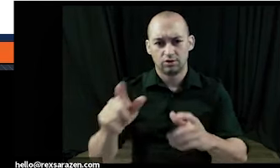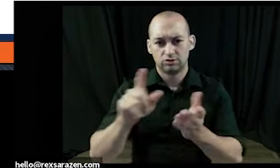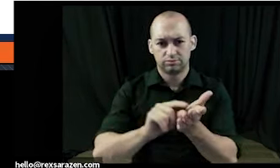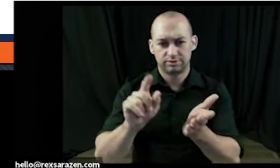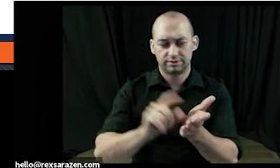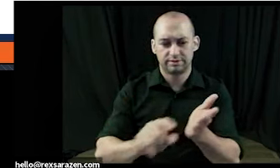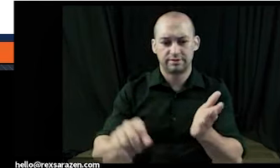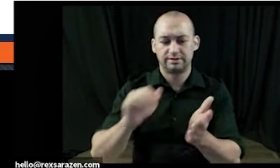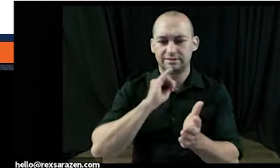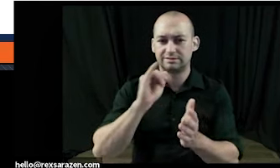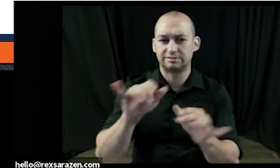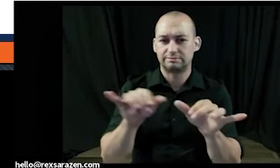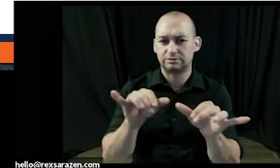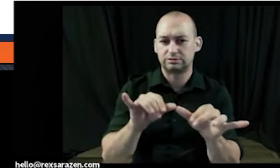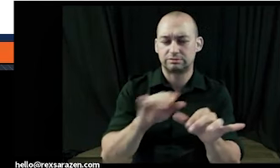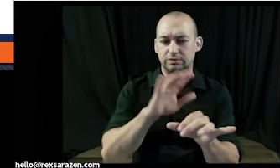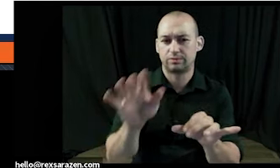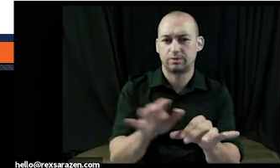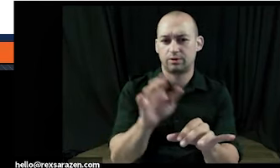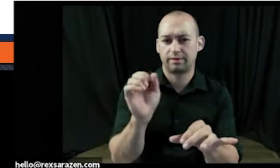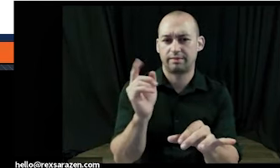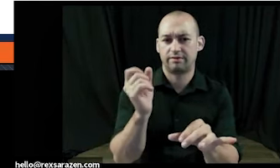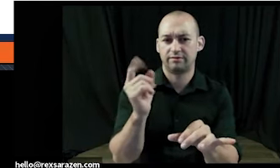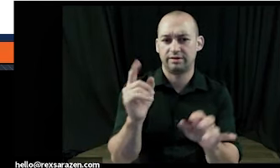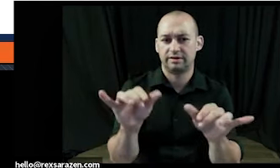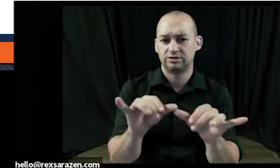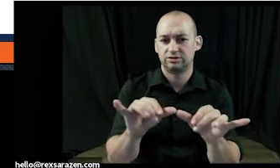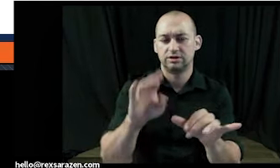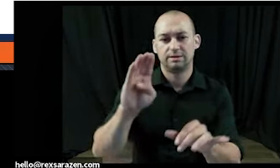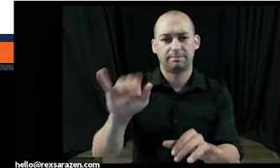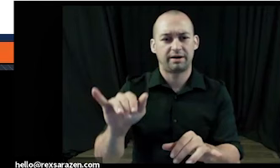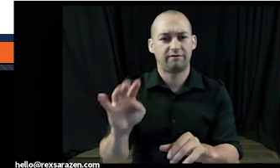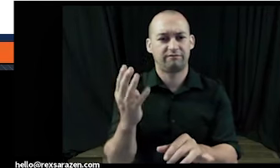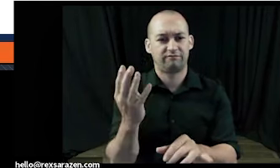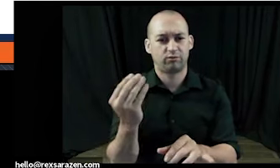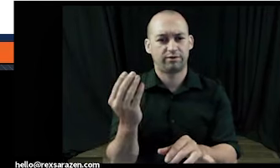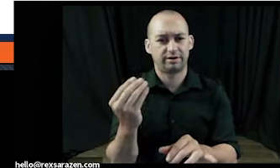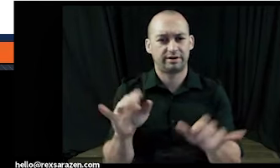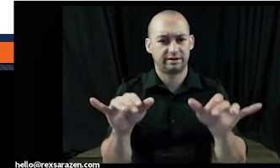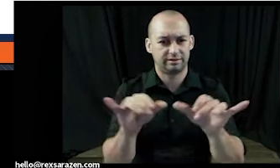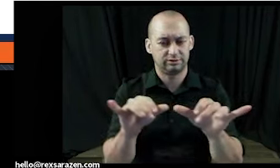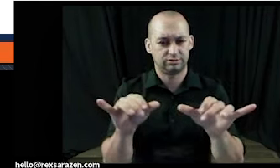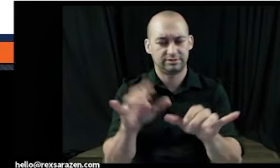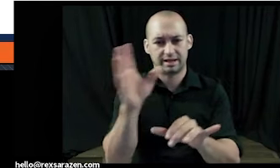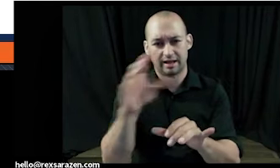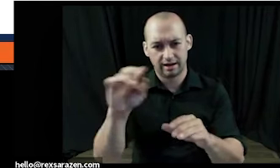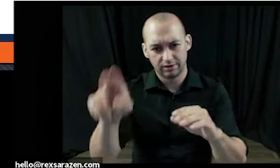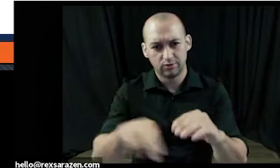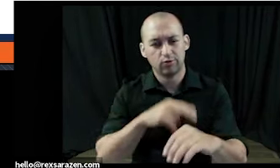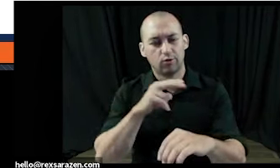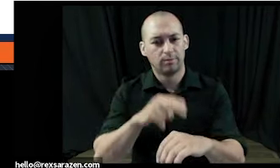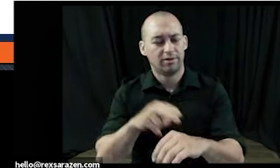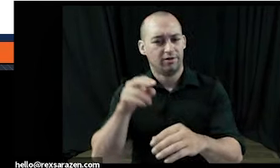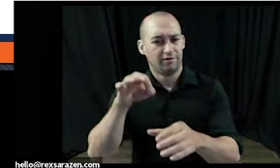measures approximately 11 inches by 14 inches. And a regular voter